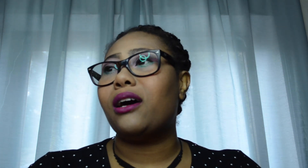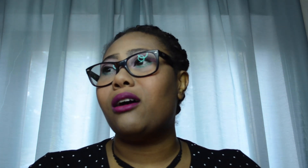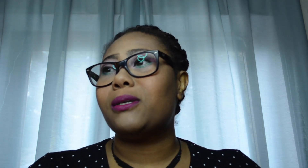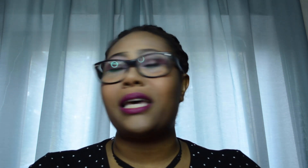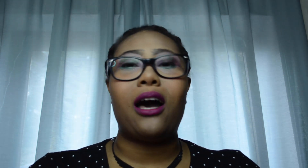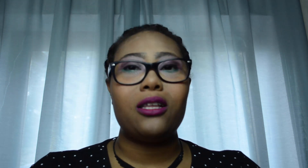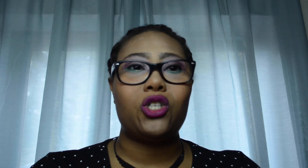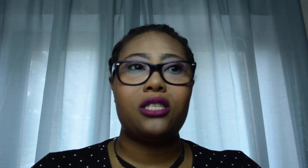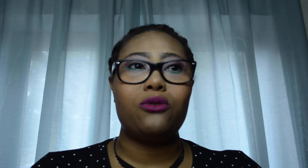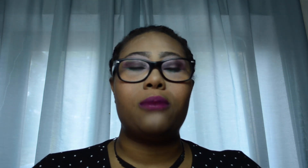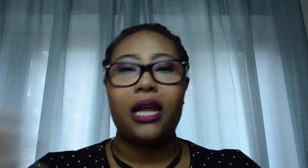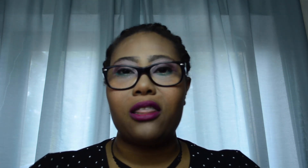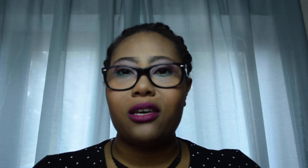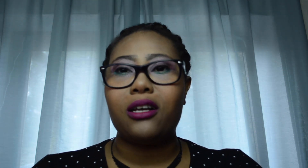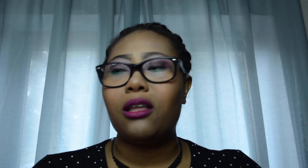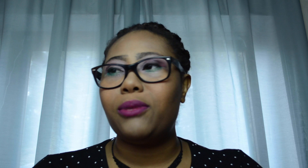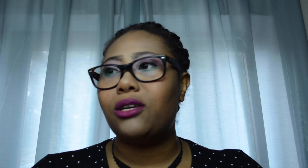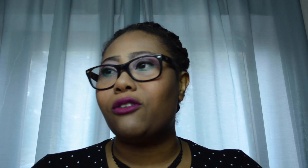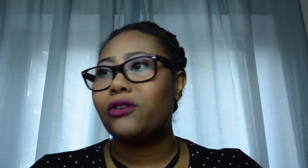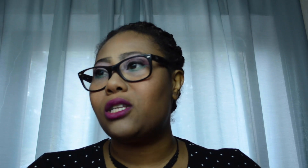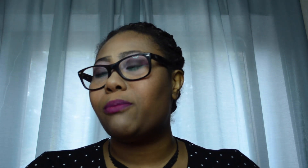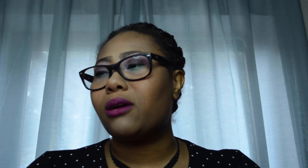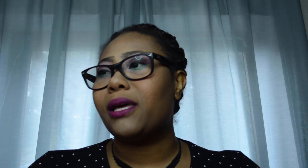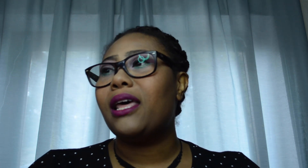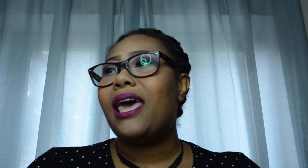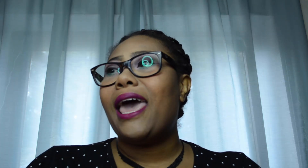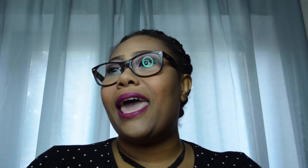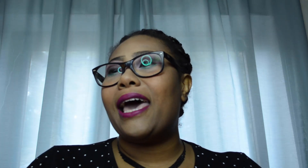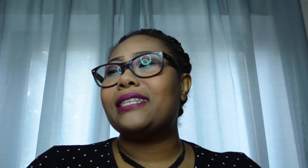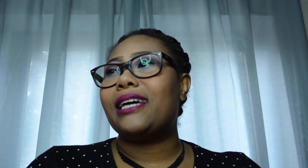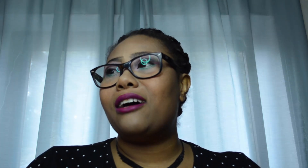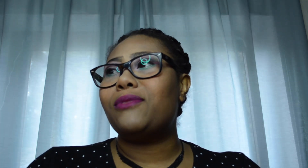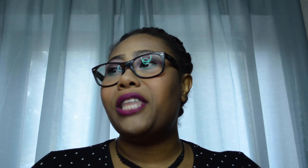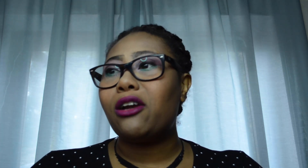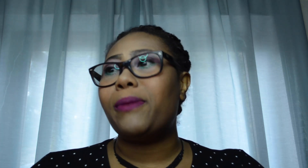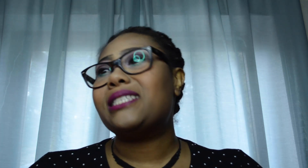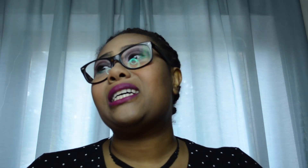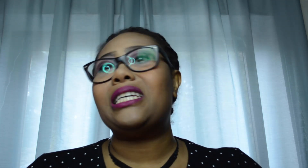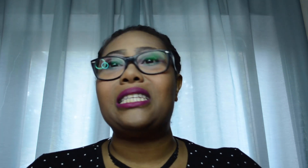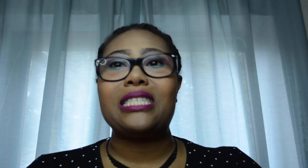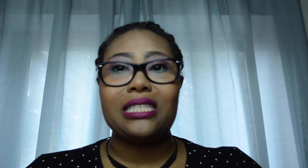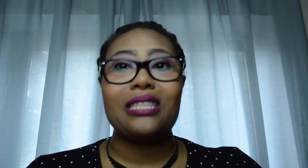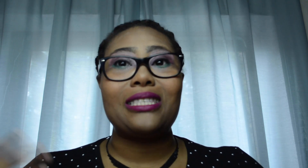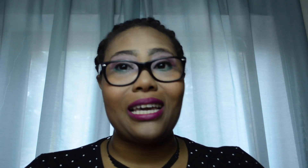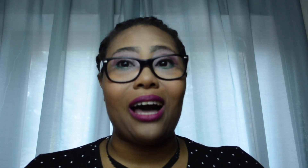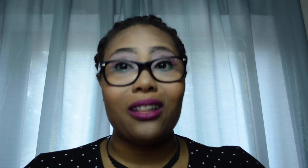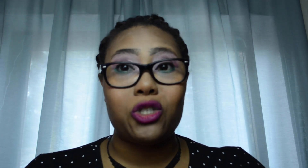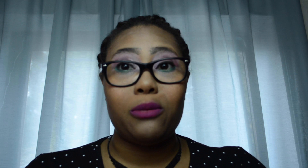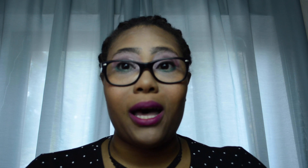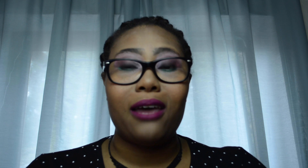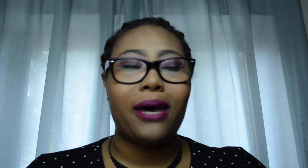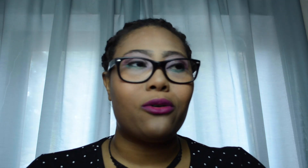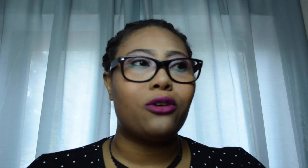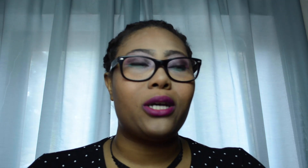interviewing a psychologist who comes out of the Columbia University Department. And they're basically discussing the